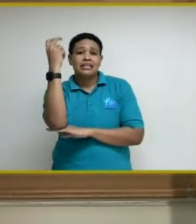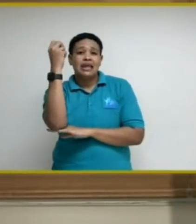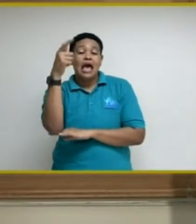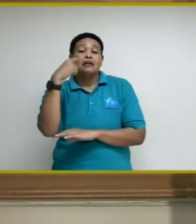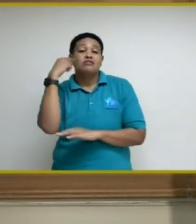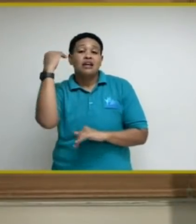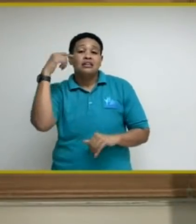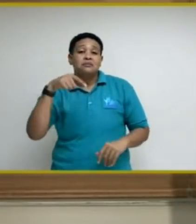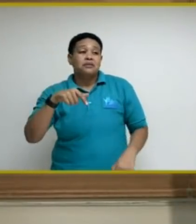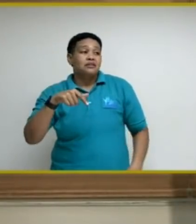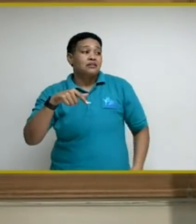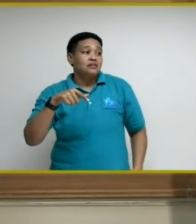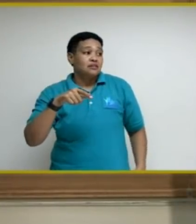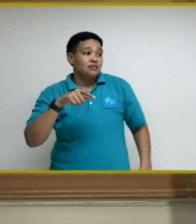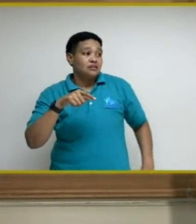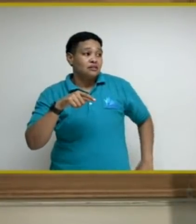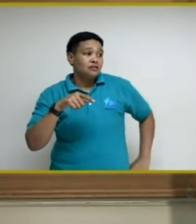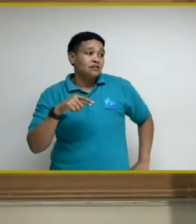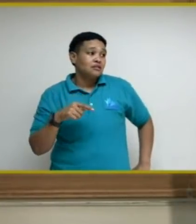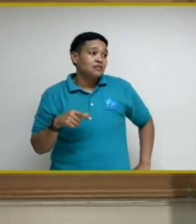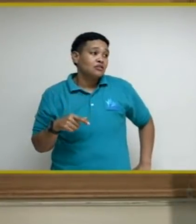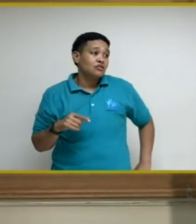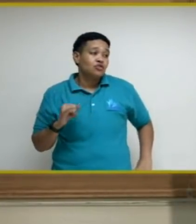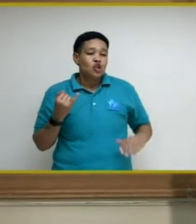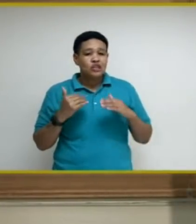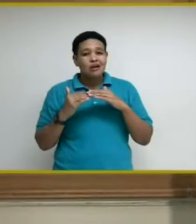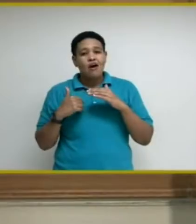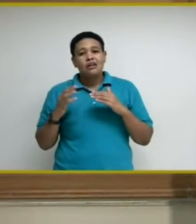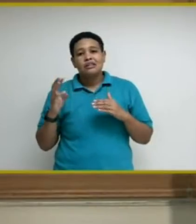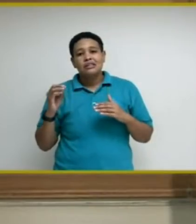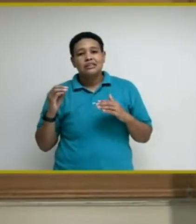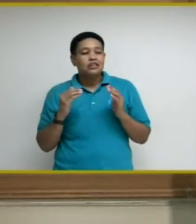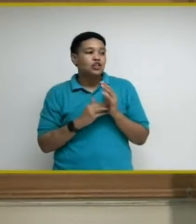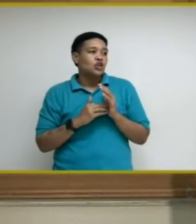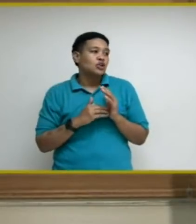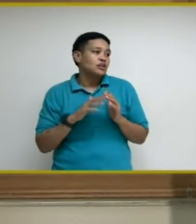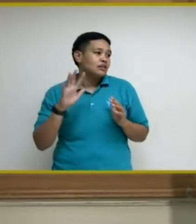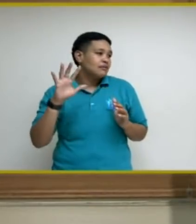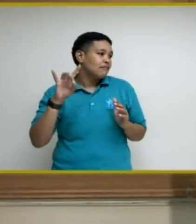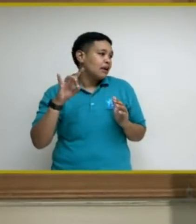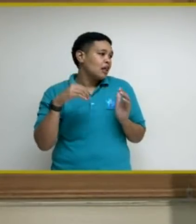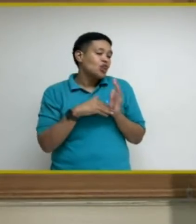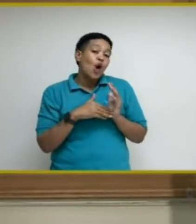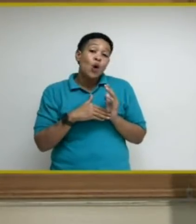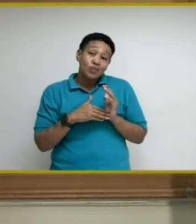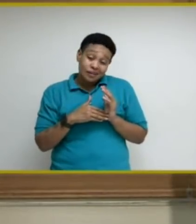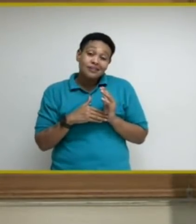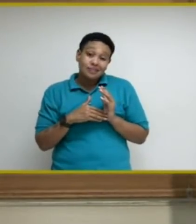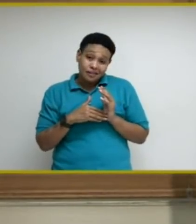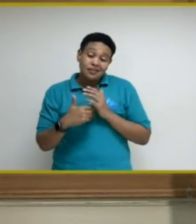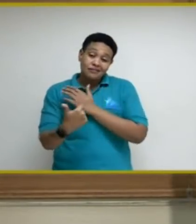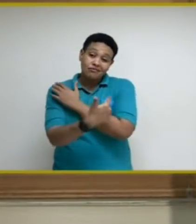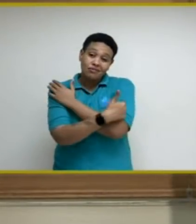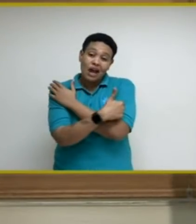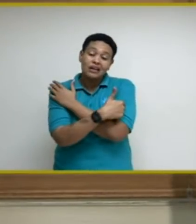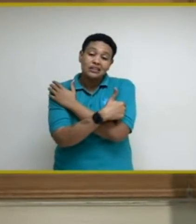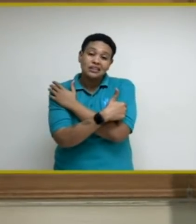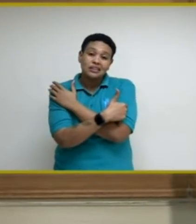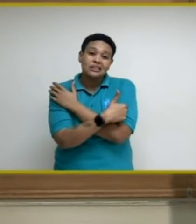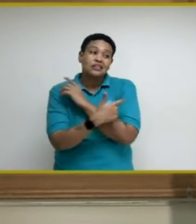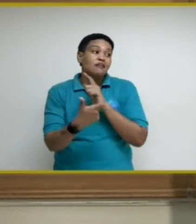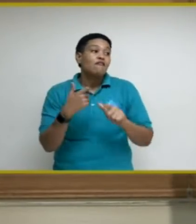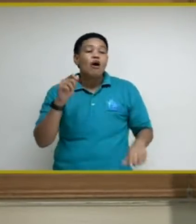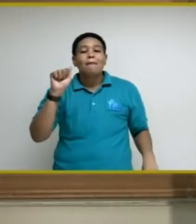that just under 60,000, maybe about 58,000 or so, vaccines from